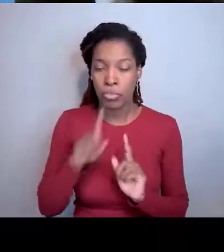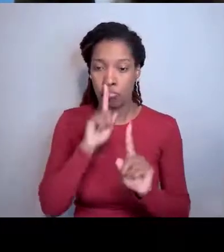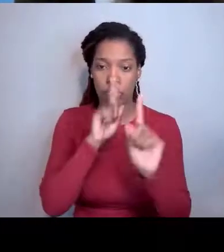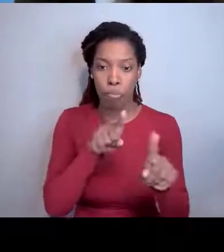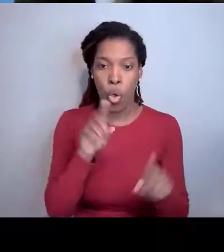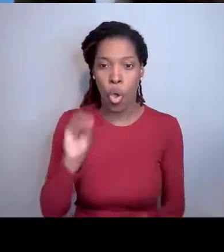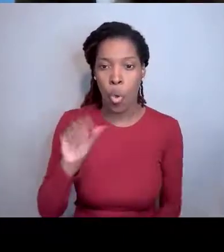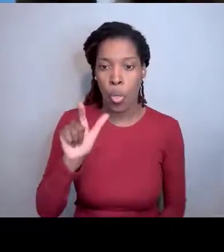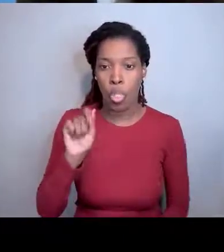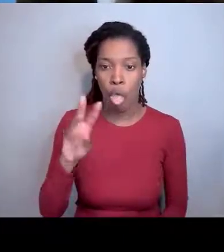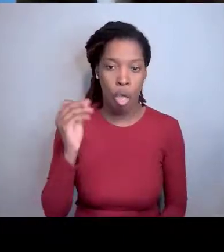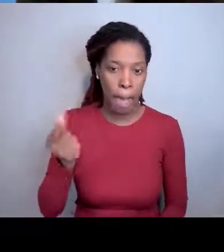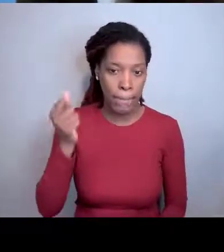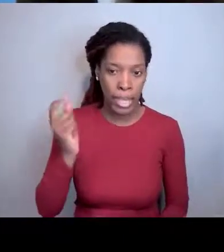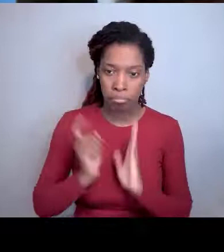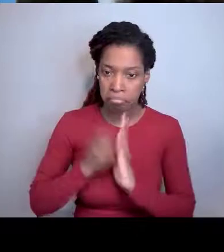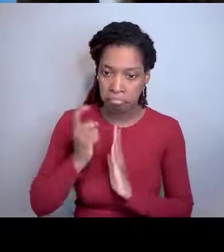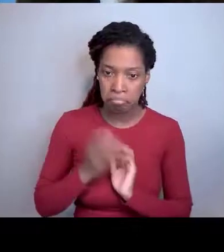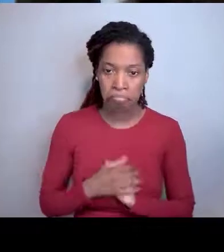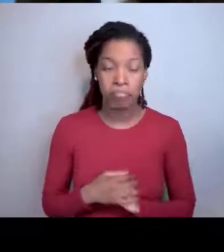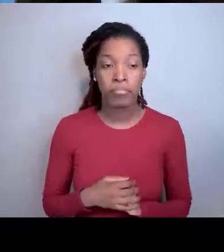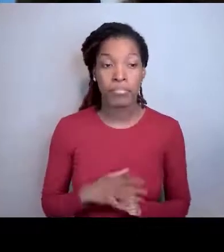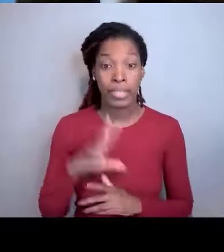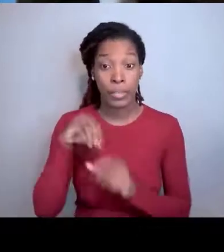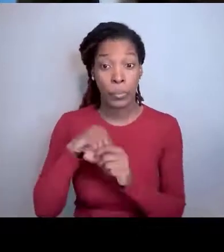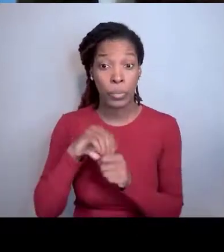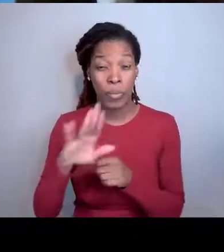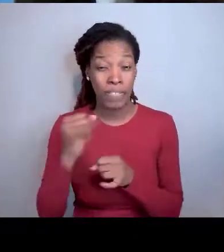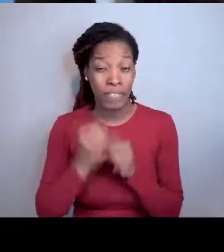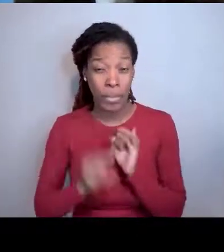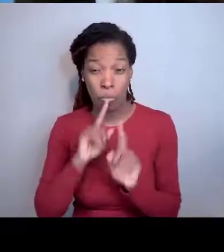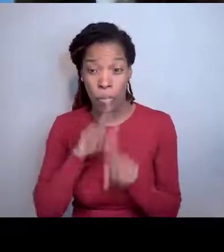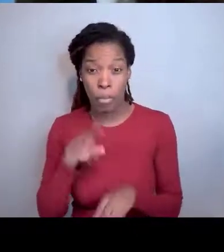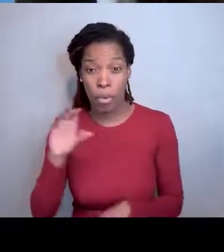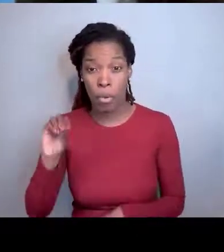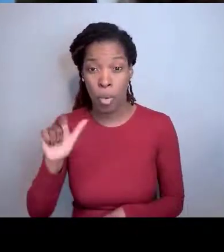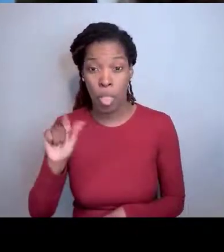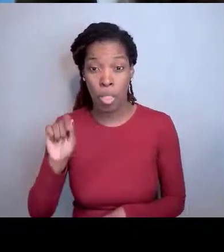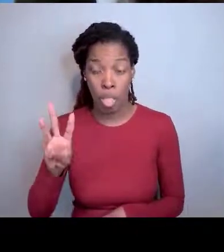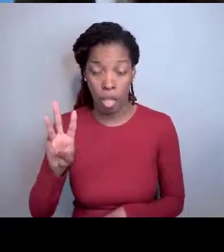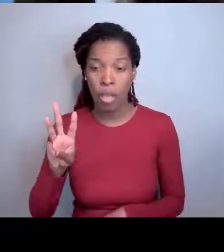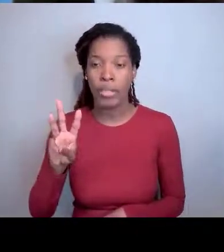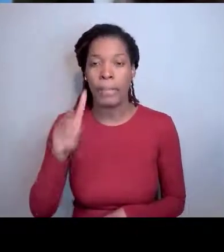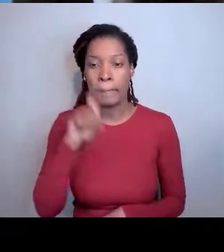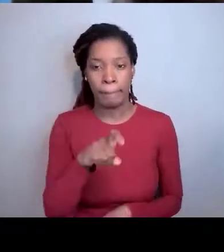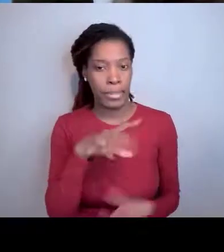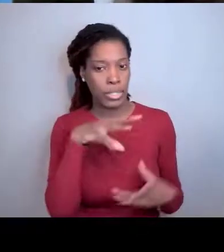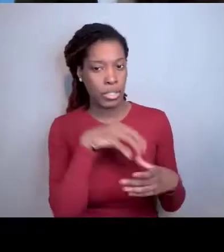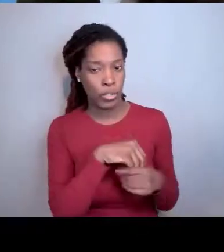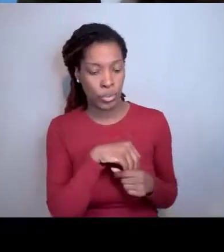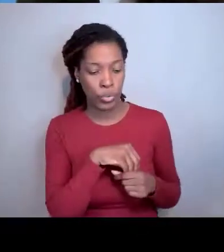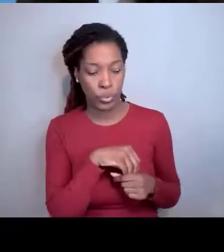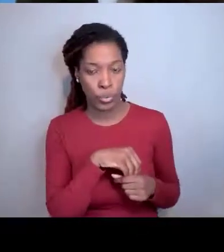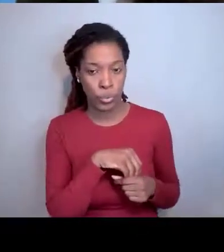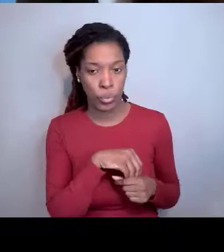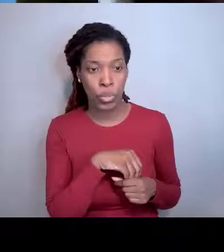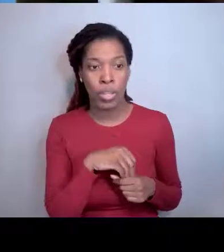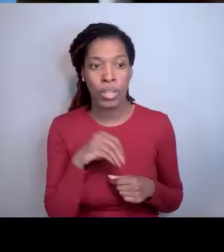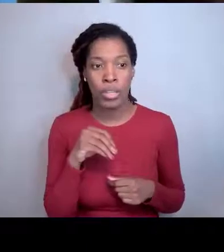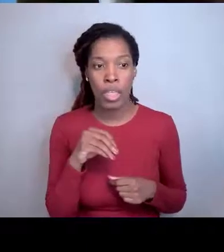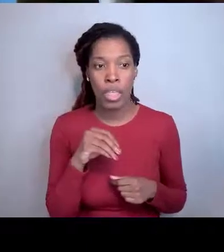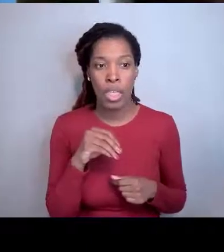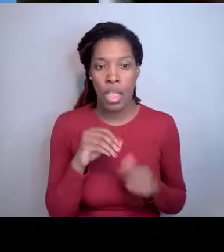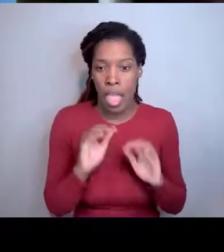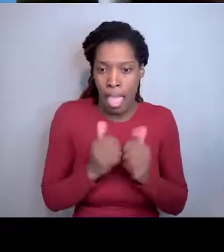And included in your report, your final report to OLAW, you must also include the